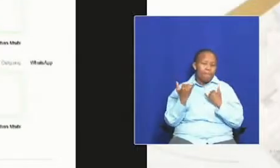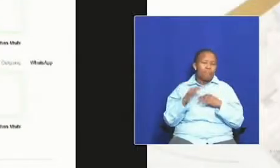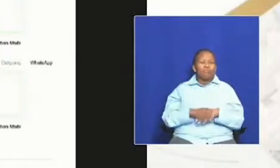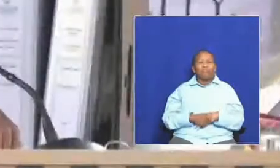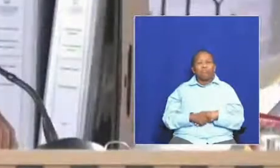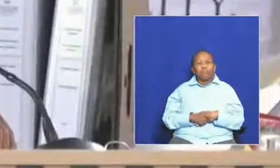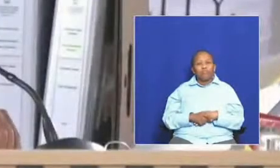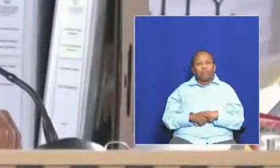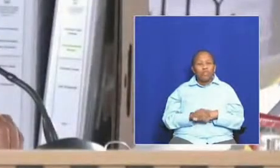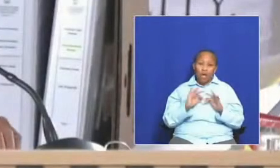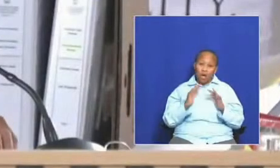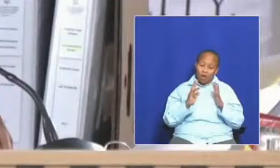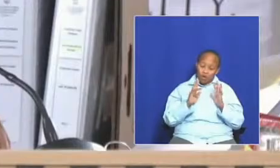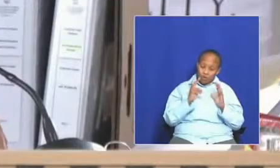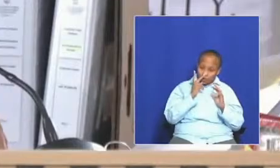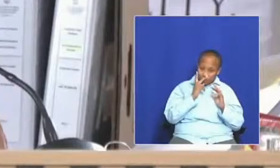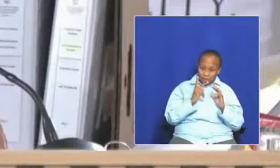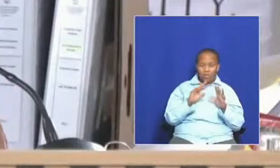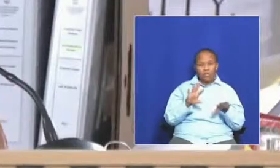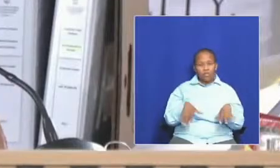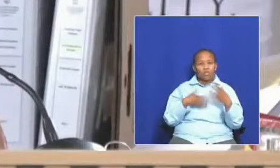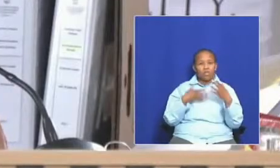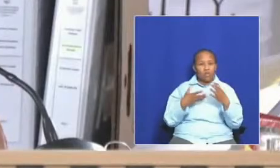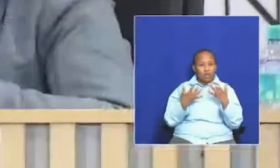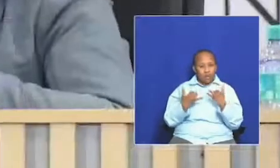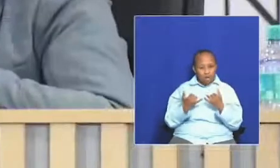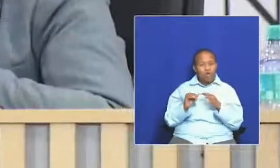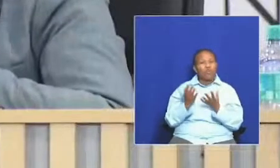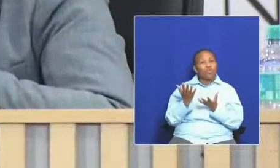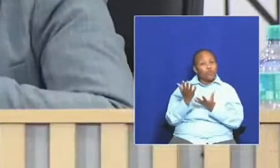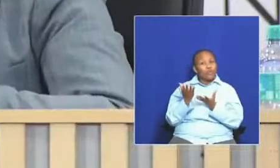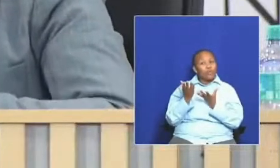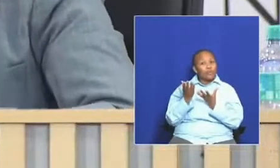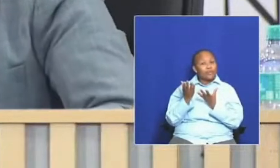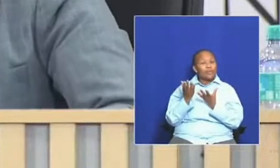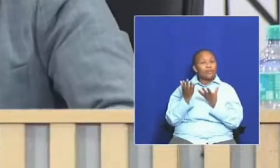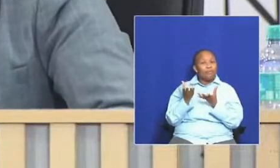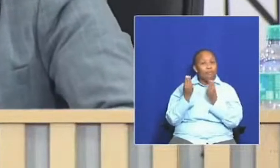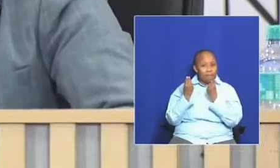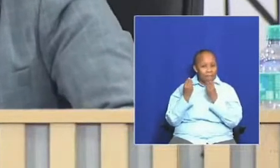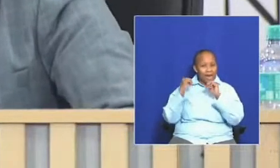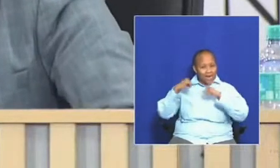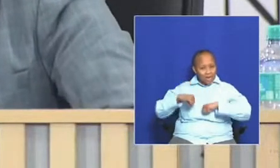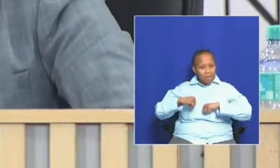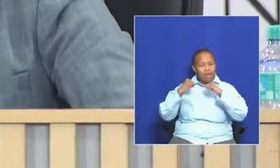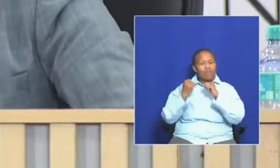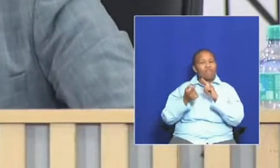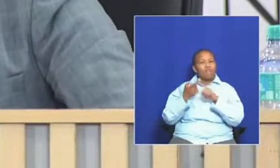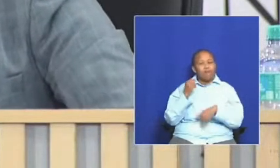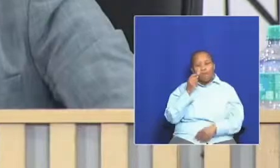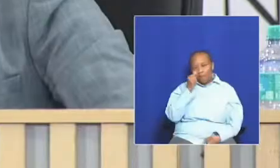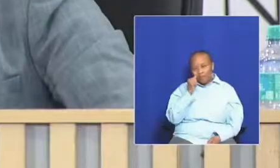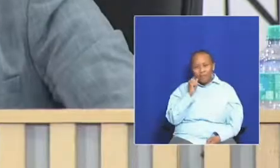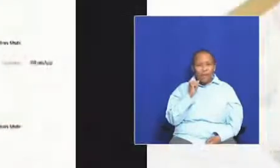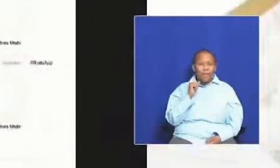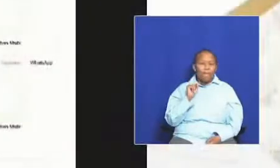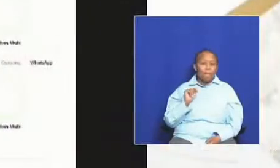on that basis, it would appear that you received this agreement from Mr. Msibi. Okay. Now,